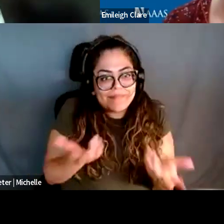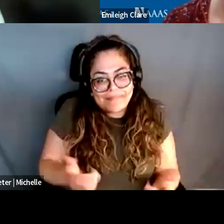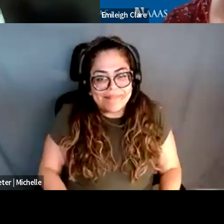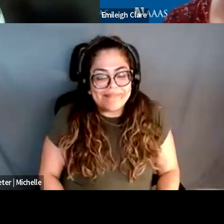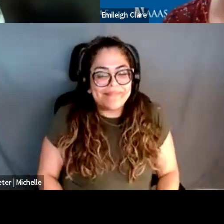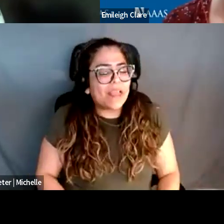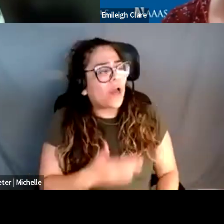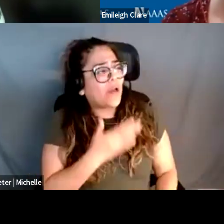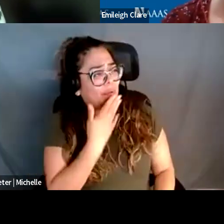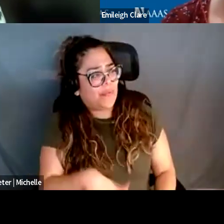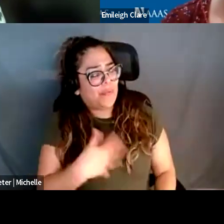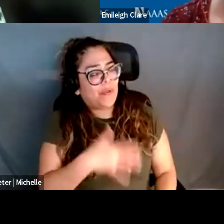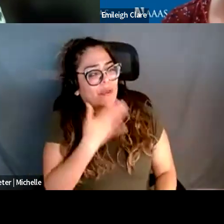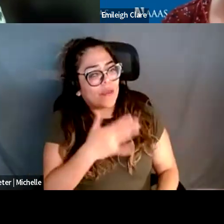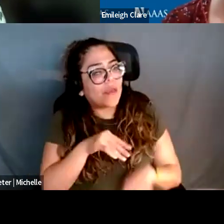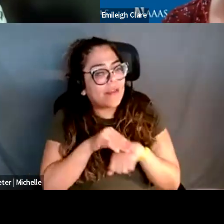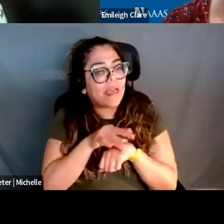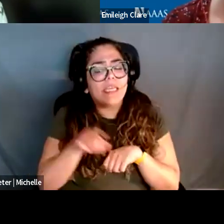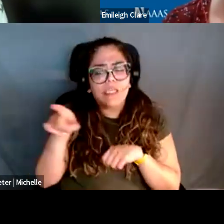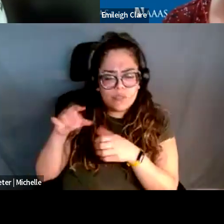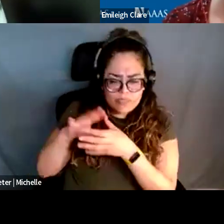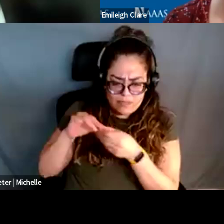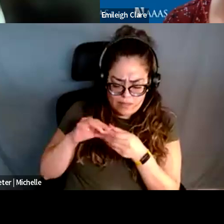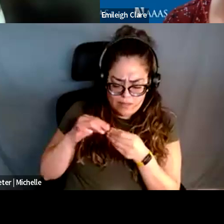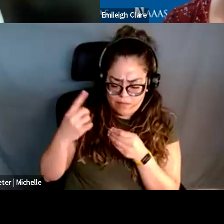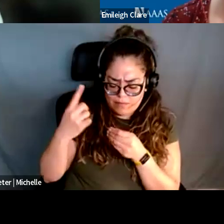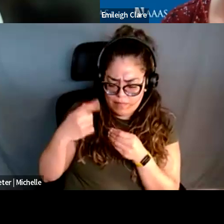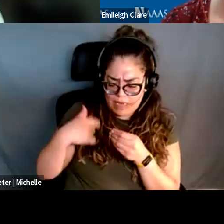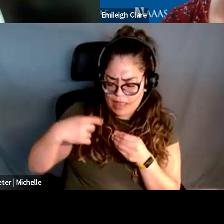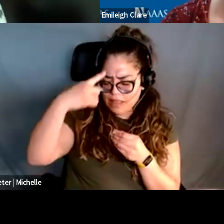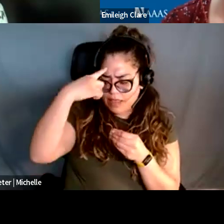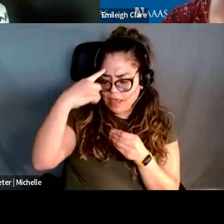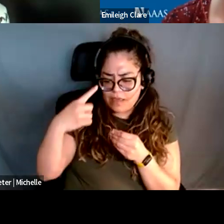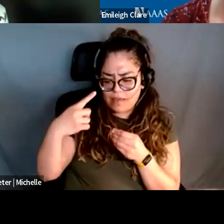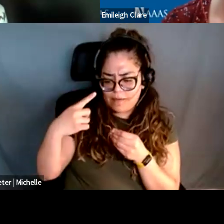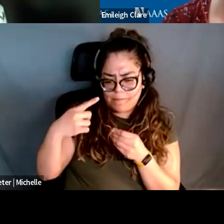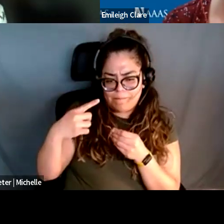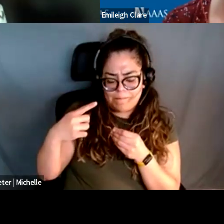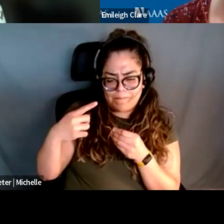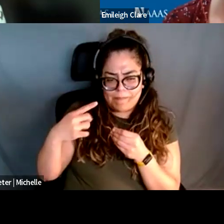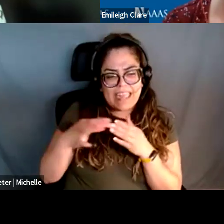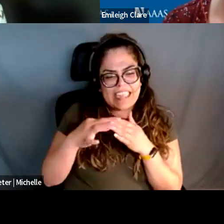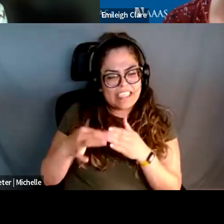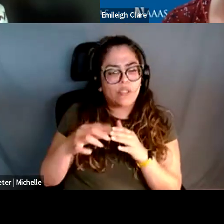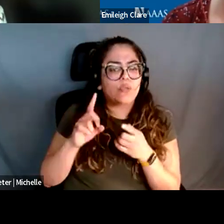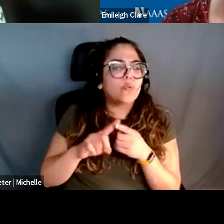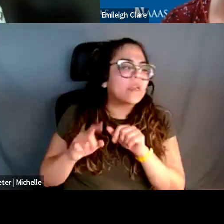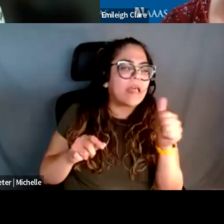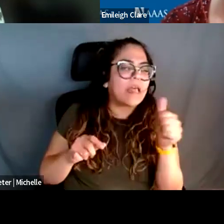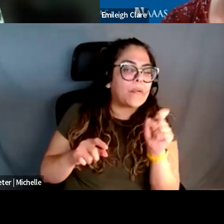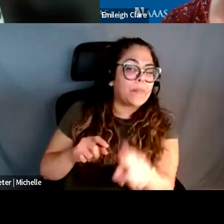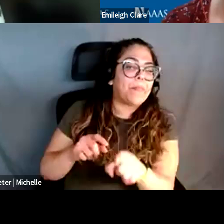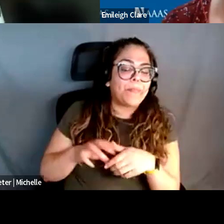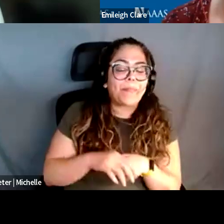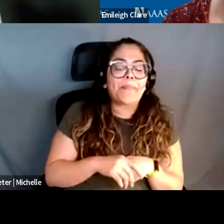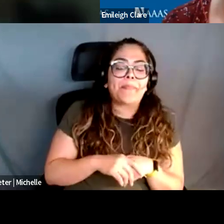Great advice. And you touched on something that I think lends well to one of our other questions that we wanted to get into today, Mariah,